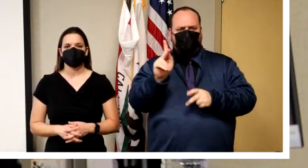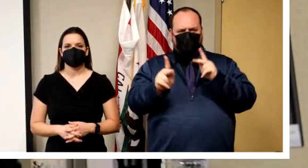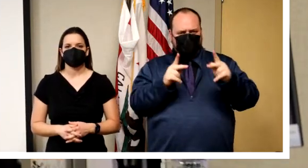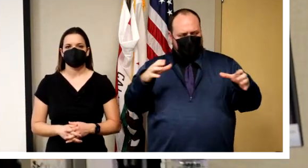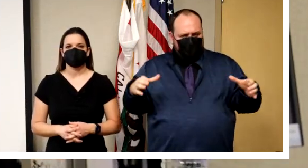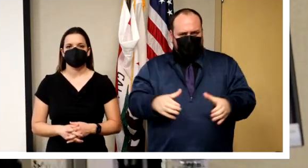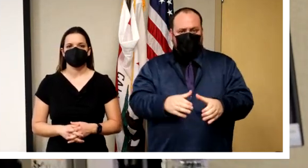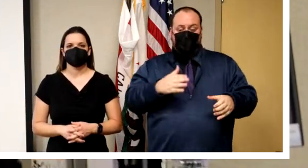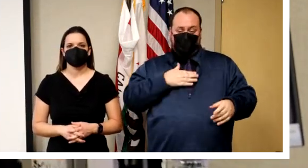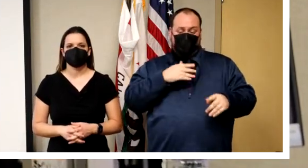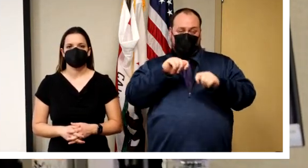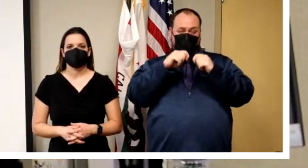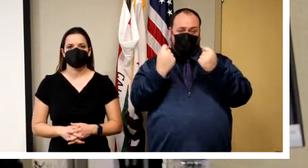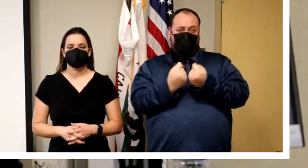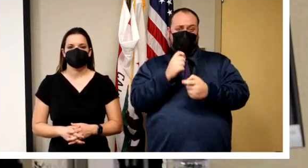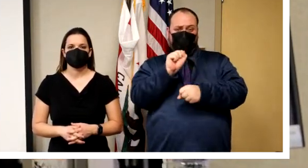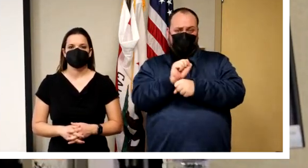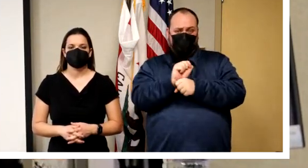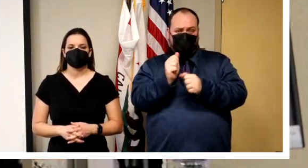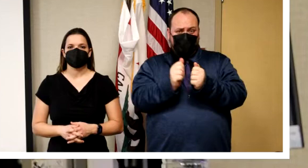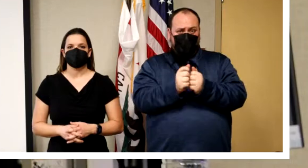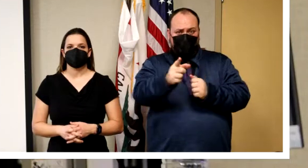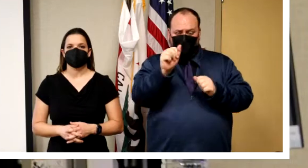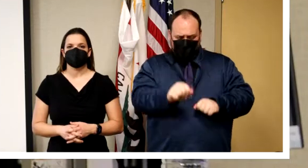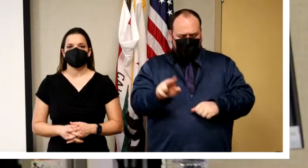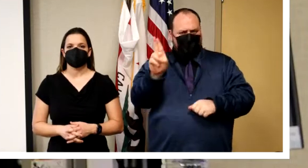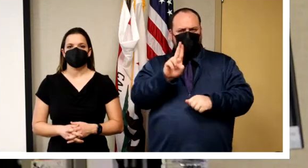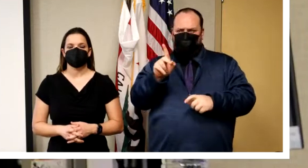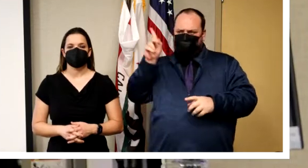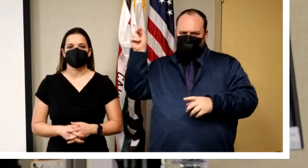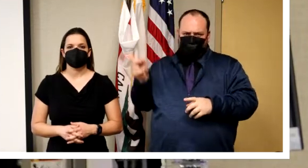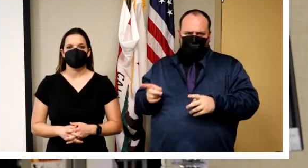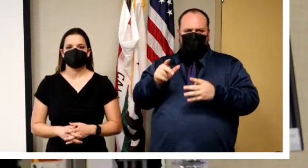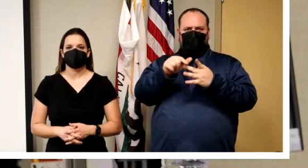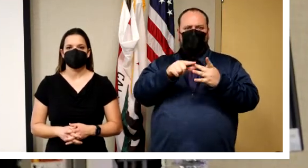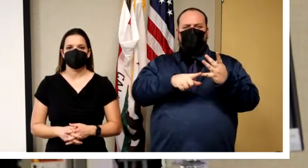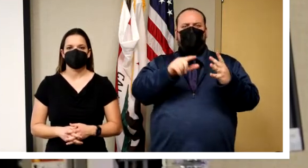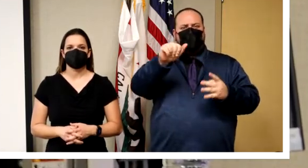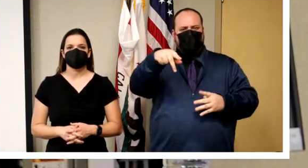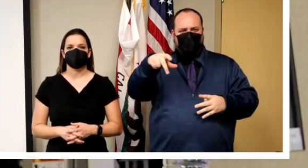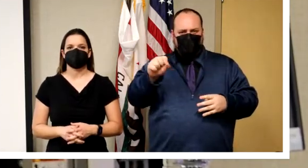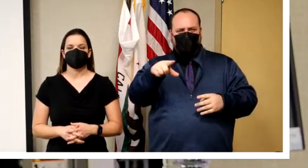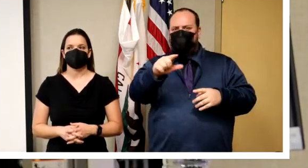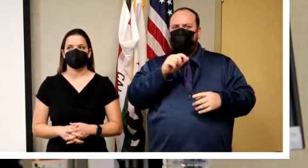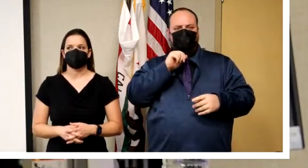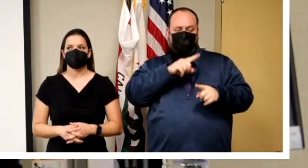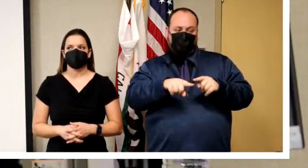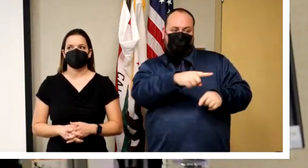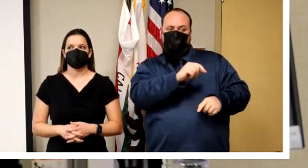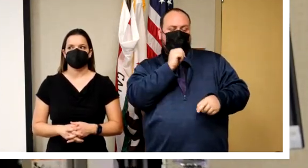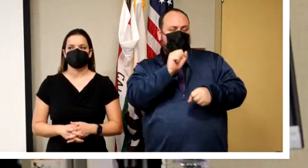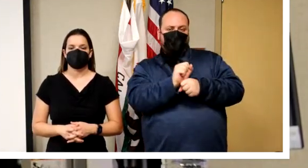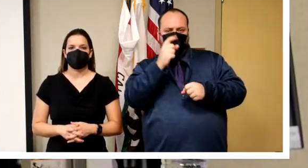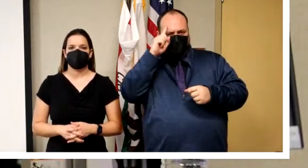My team will work with you, and you could also use these tools, but they're not perfect in the case of a special district. So I just want to point that